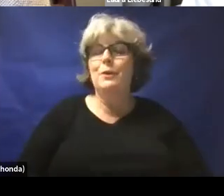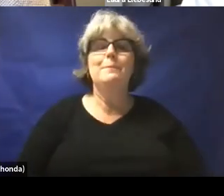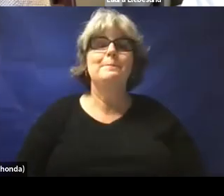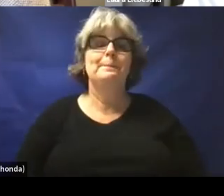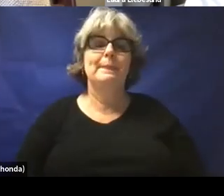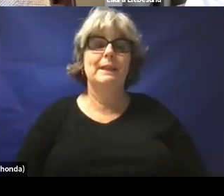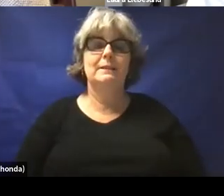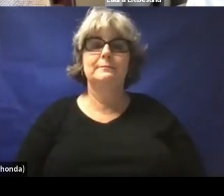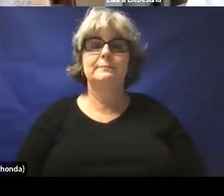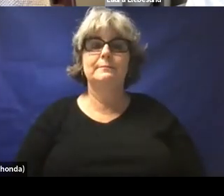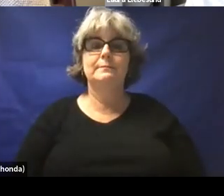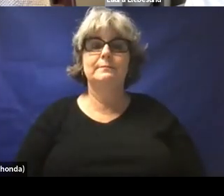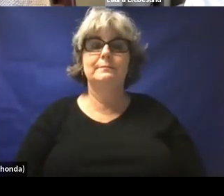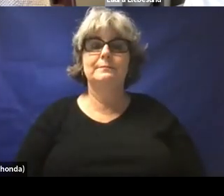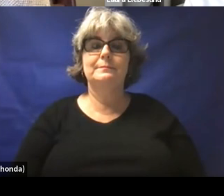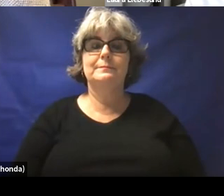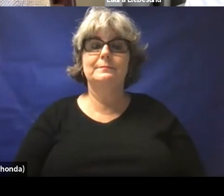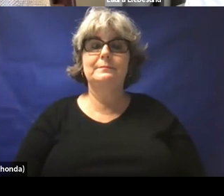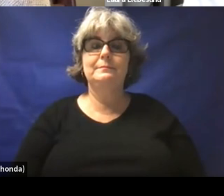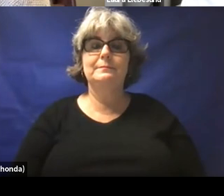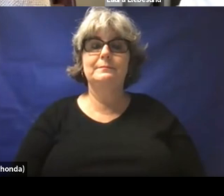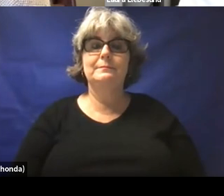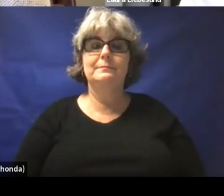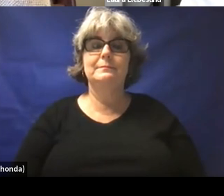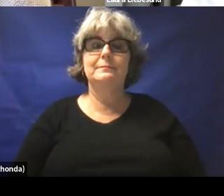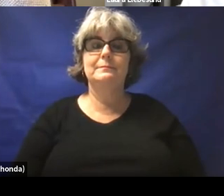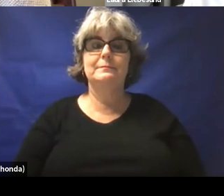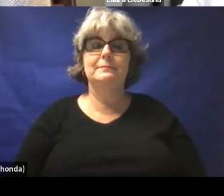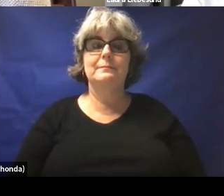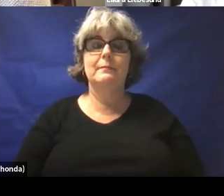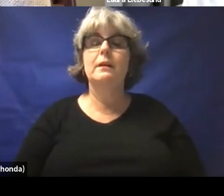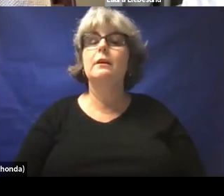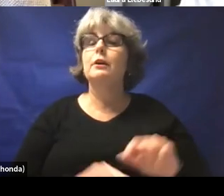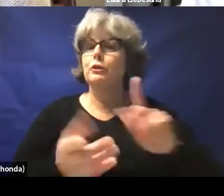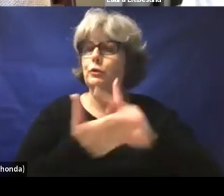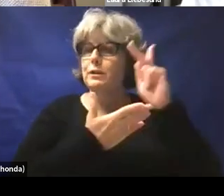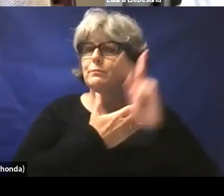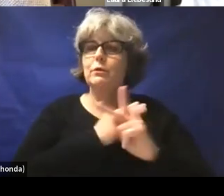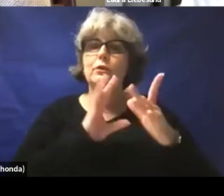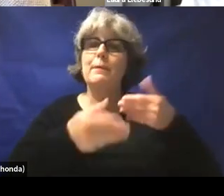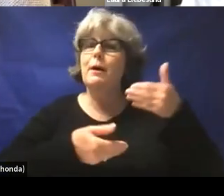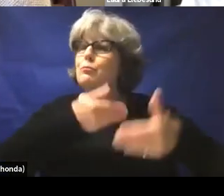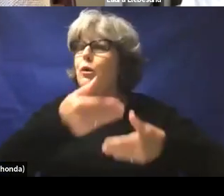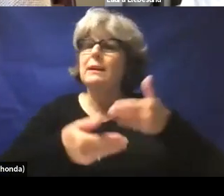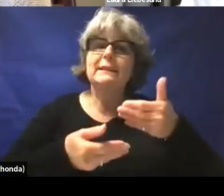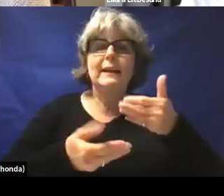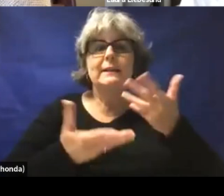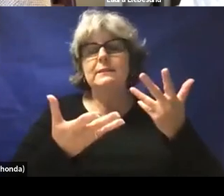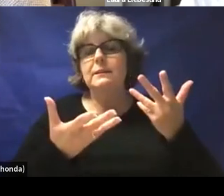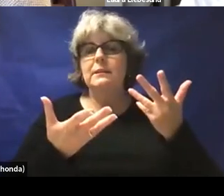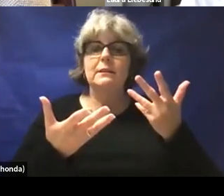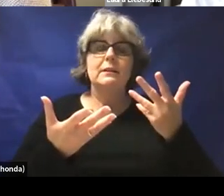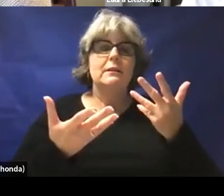that, I usually like to try to get to at least briefly in each of these programs is a little bit about the process that you went through to collect the